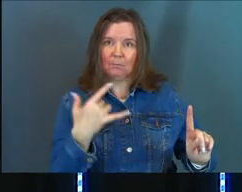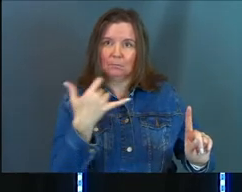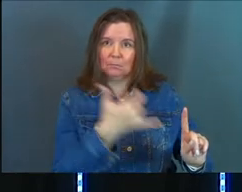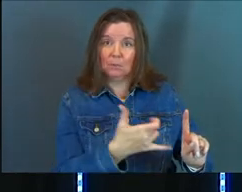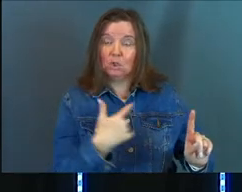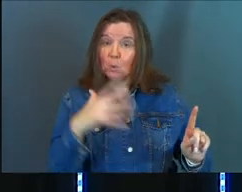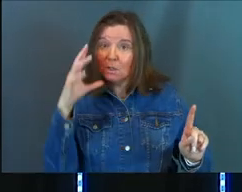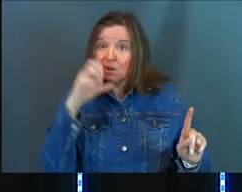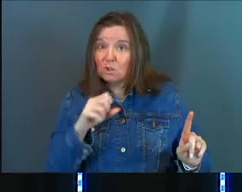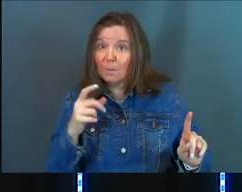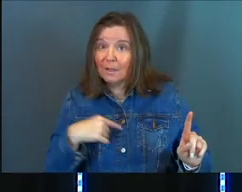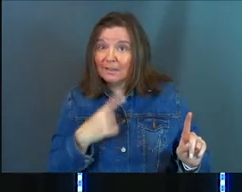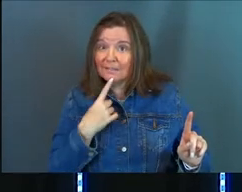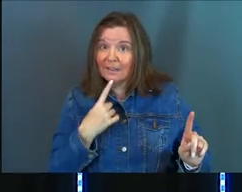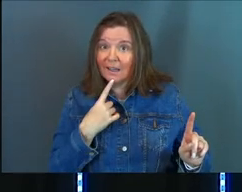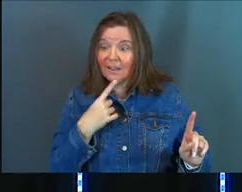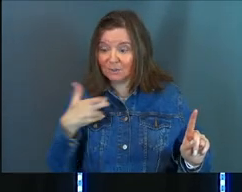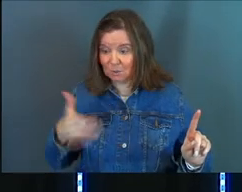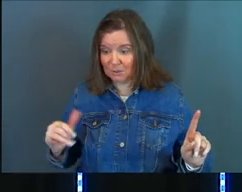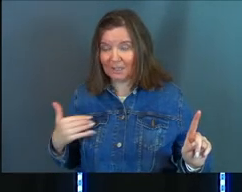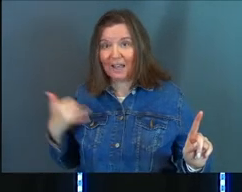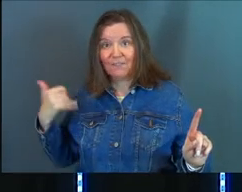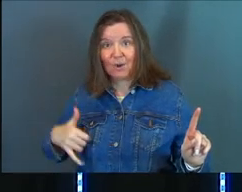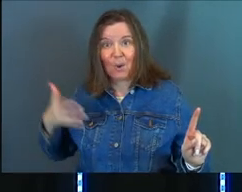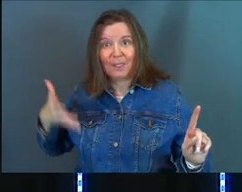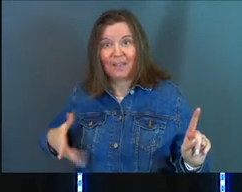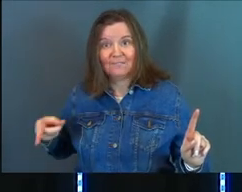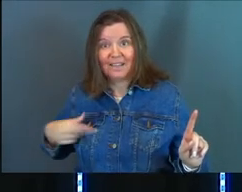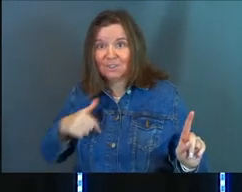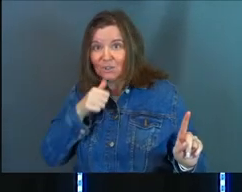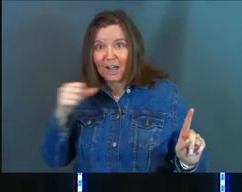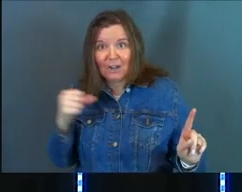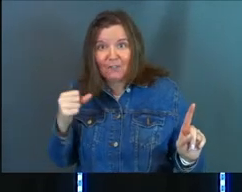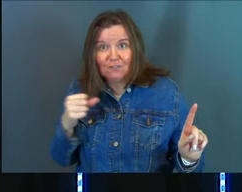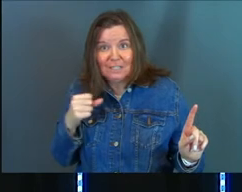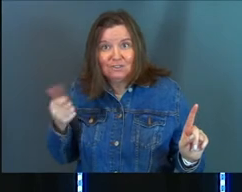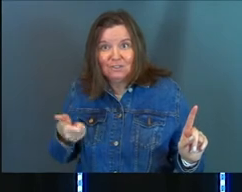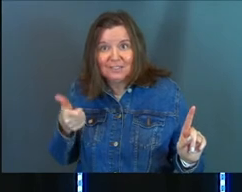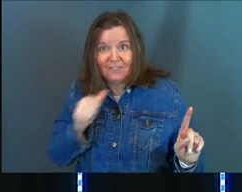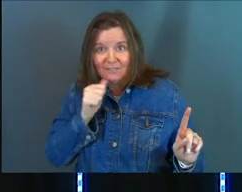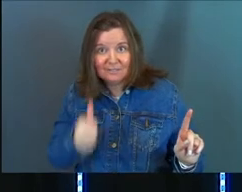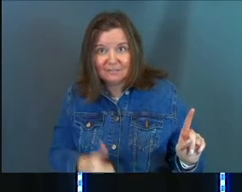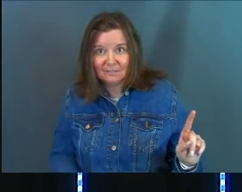And you know what's assumed in John's words? You've still got a coat left and you're not going to freeze to death.